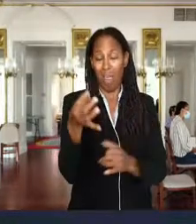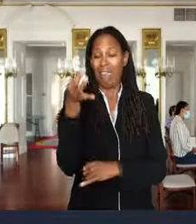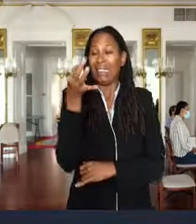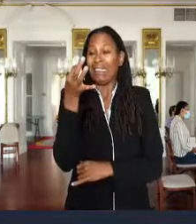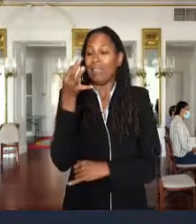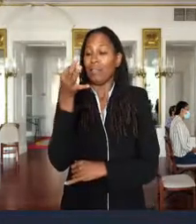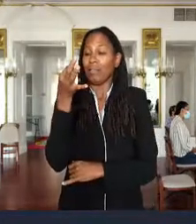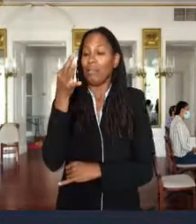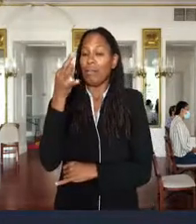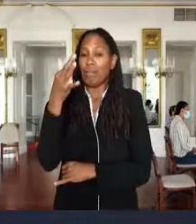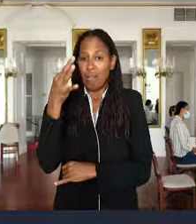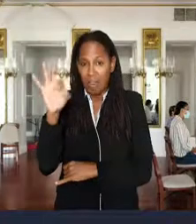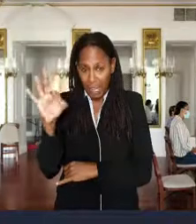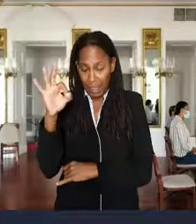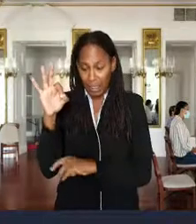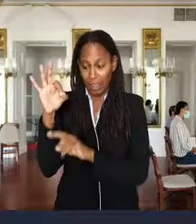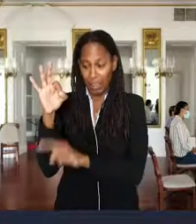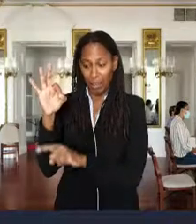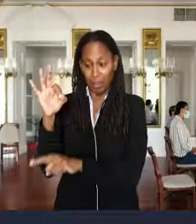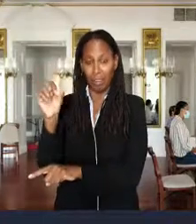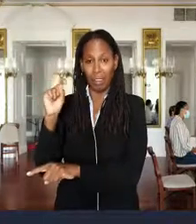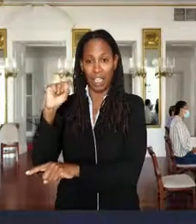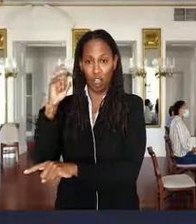Croix, and none on St. John.